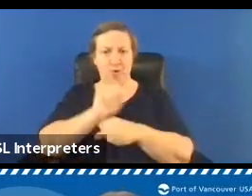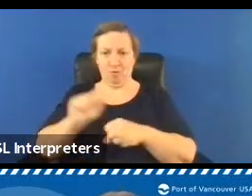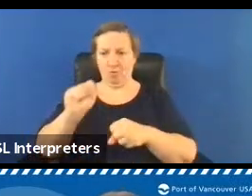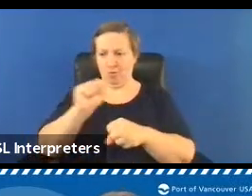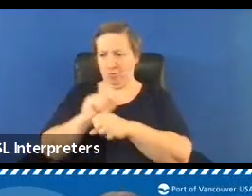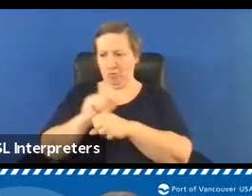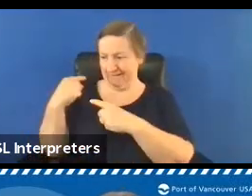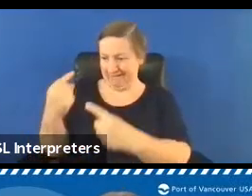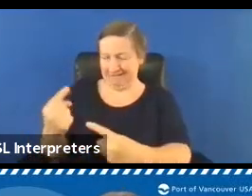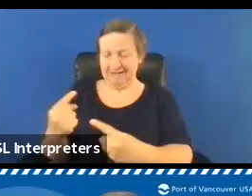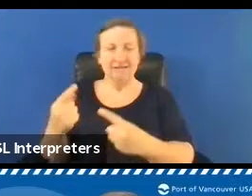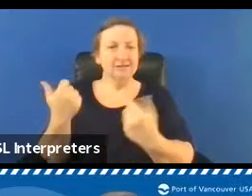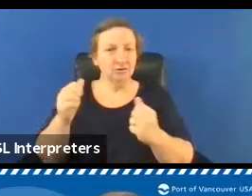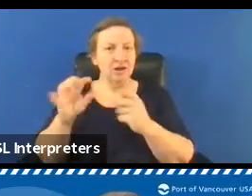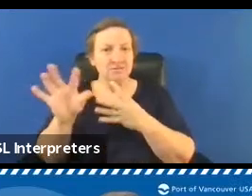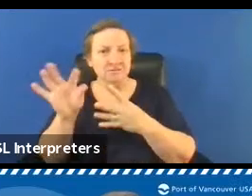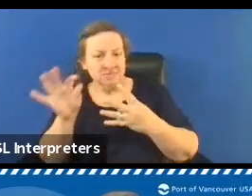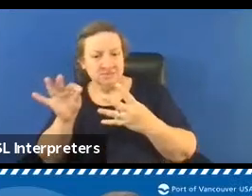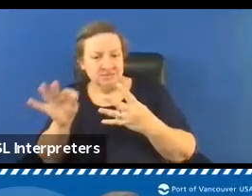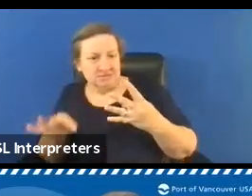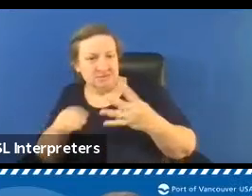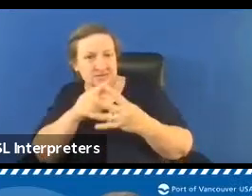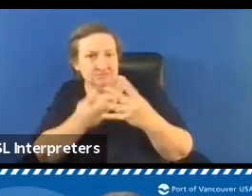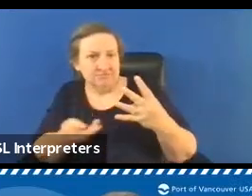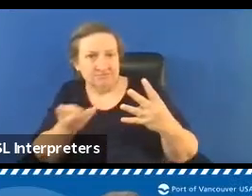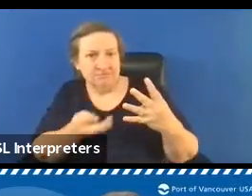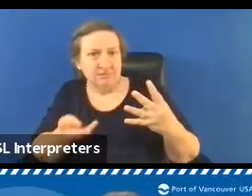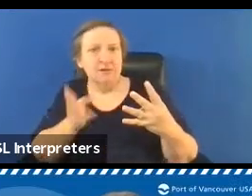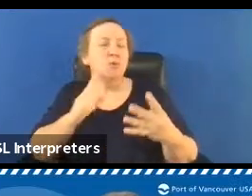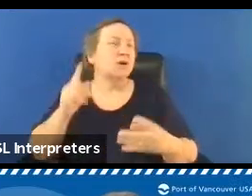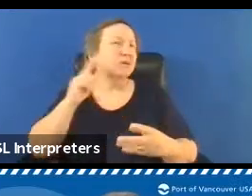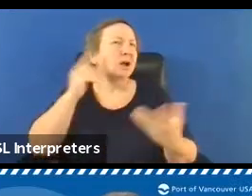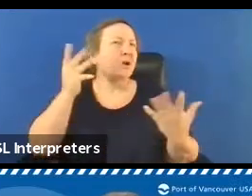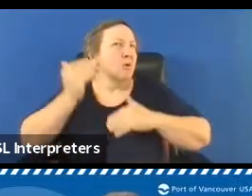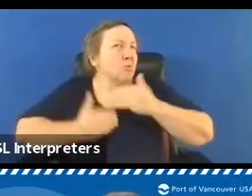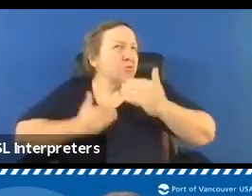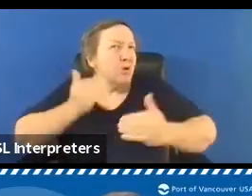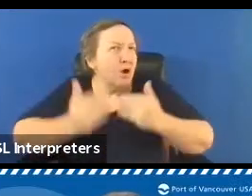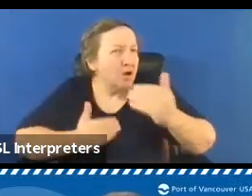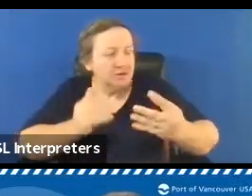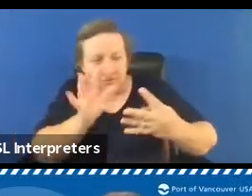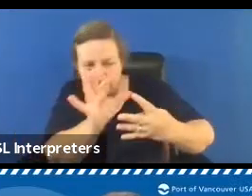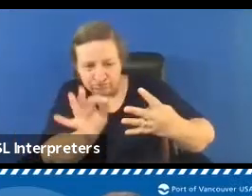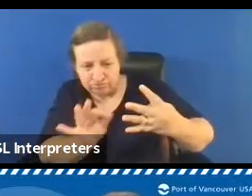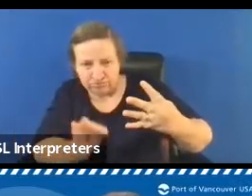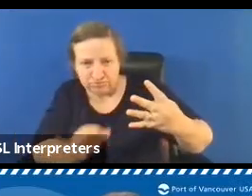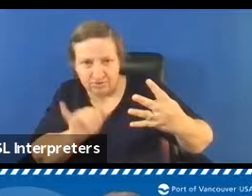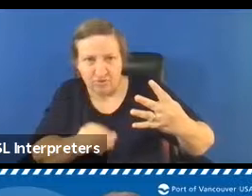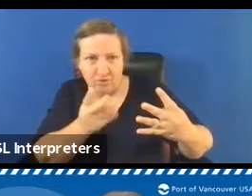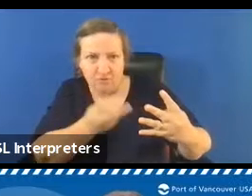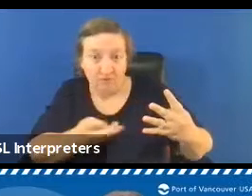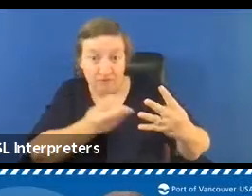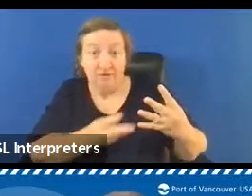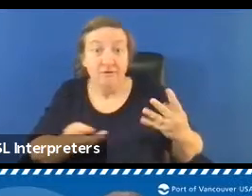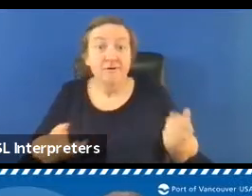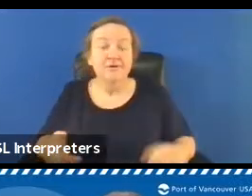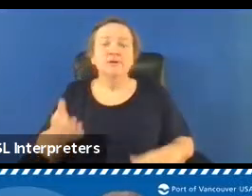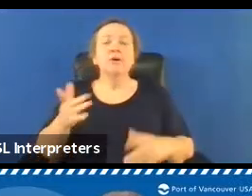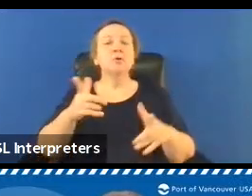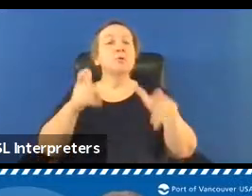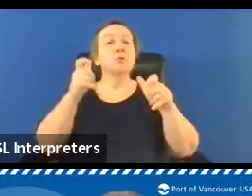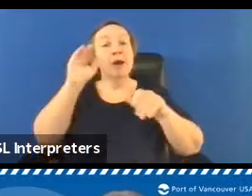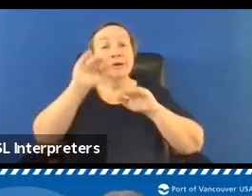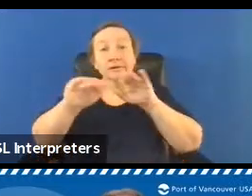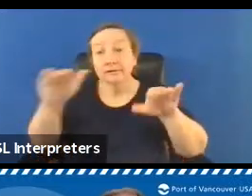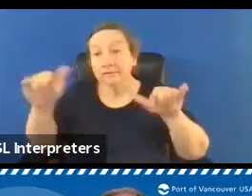getting to those answers. You're going to hear about some of the process of getting to those answers. So just as a quick